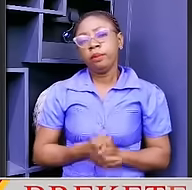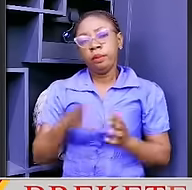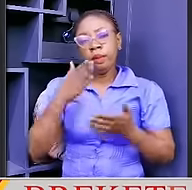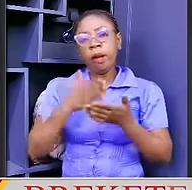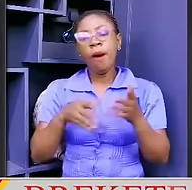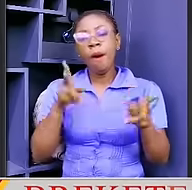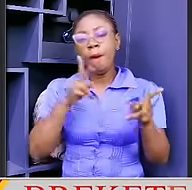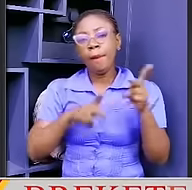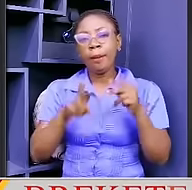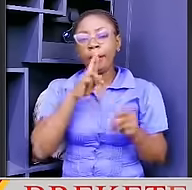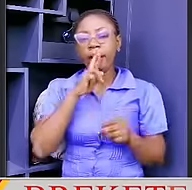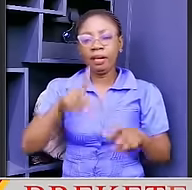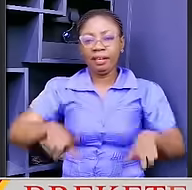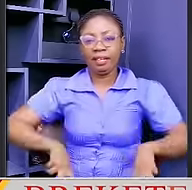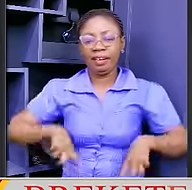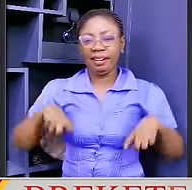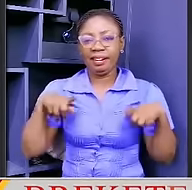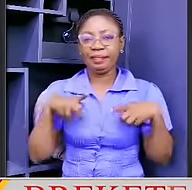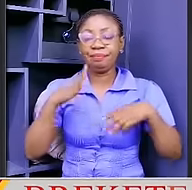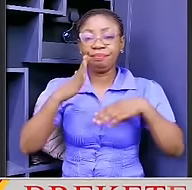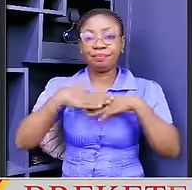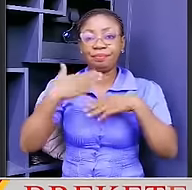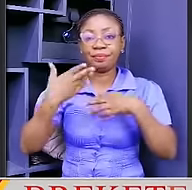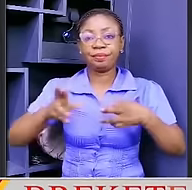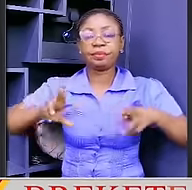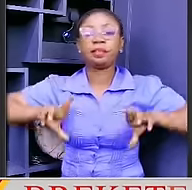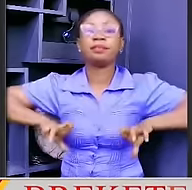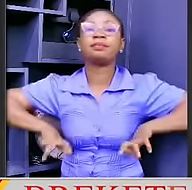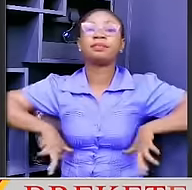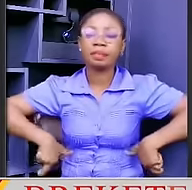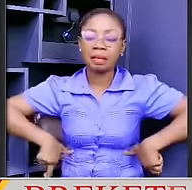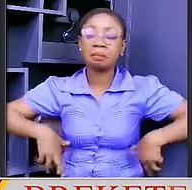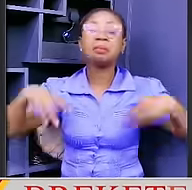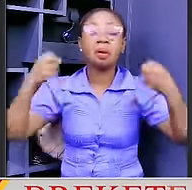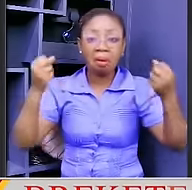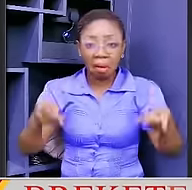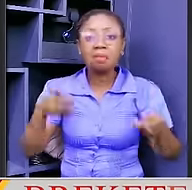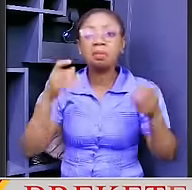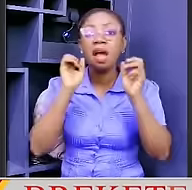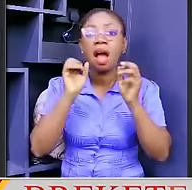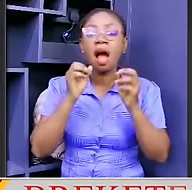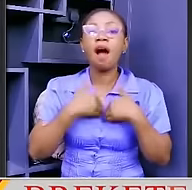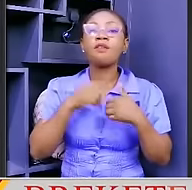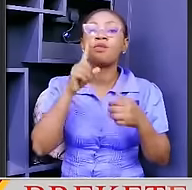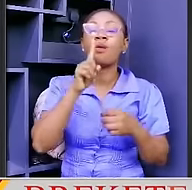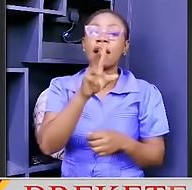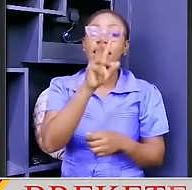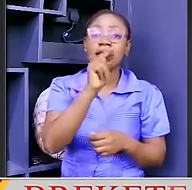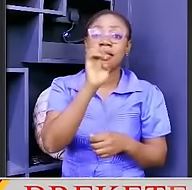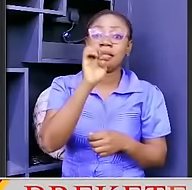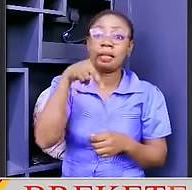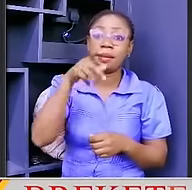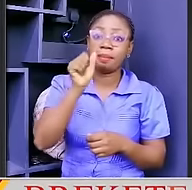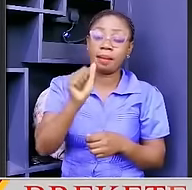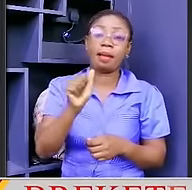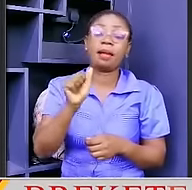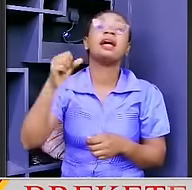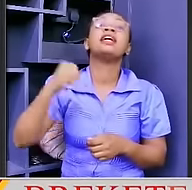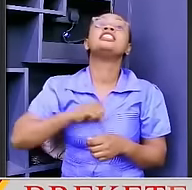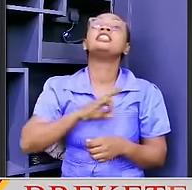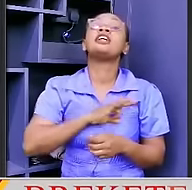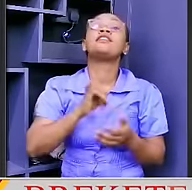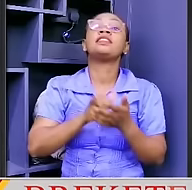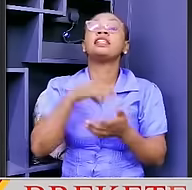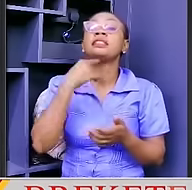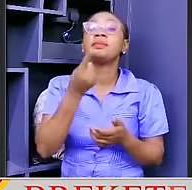Some people, they alive after retirement. Okay, you get one Nepal staff where they tell me, say, they stop in